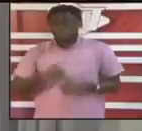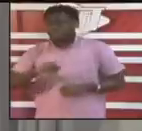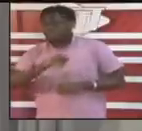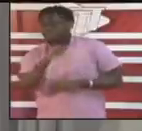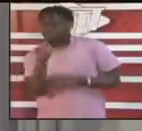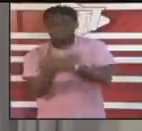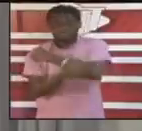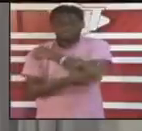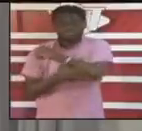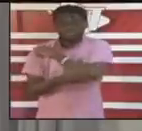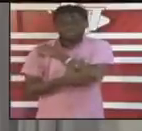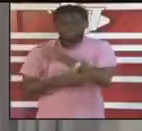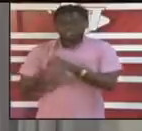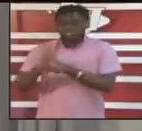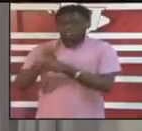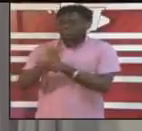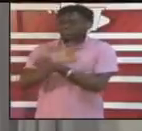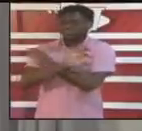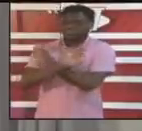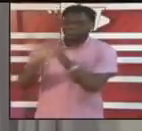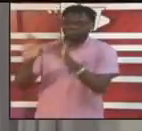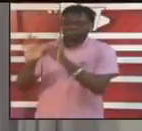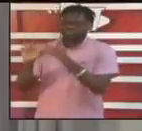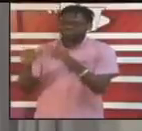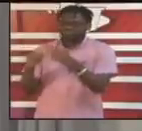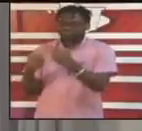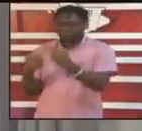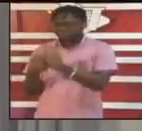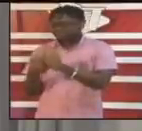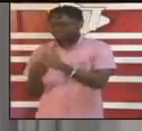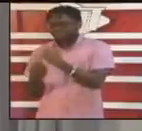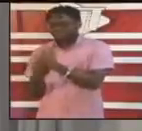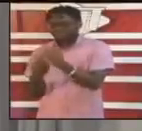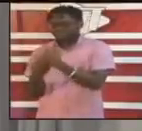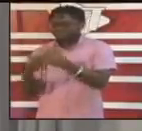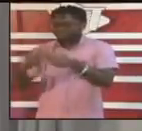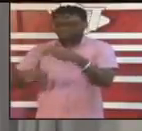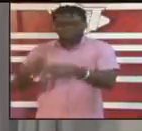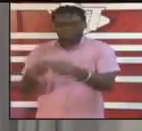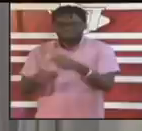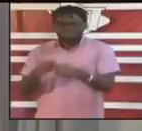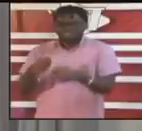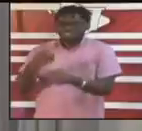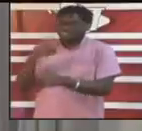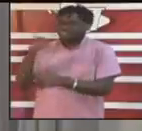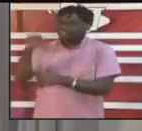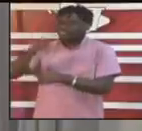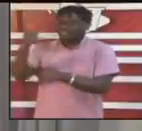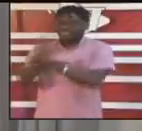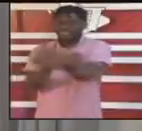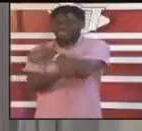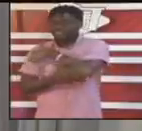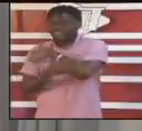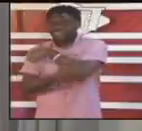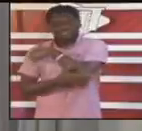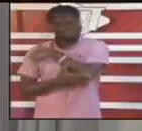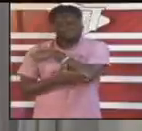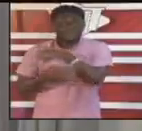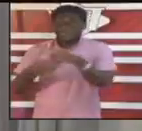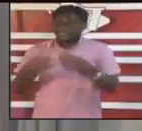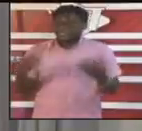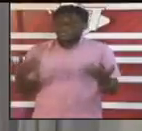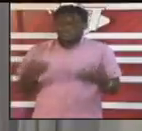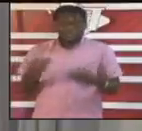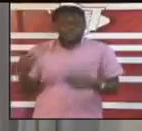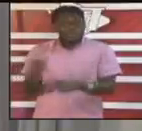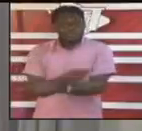And 2, to make sure that we have all the capacity in case we have a flare-up of cases, in